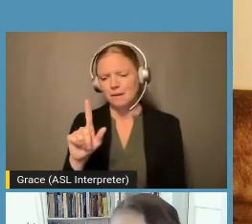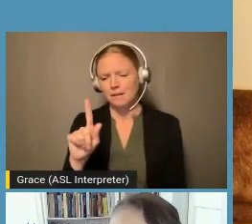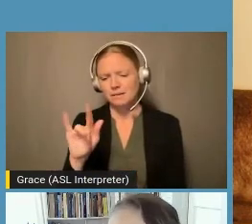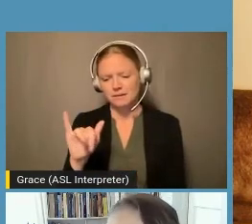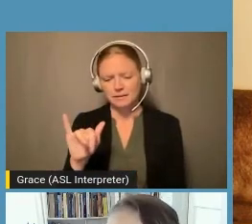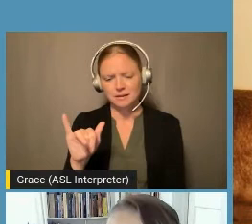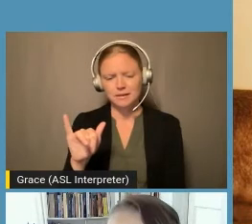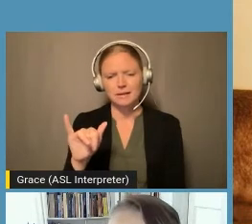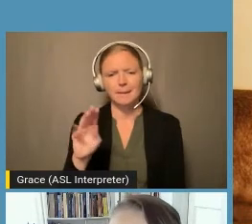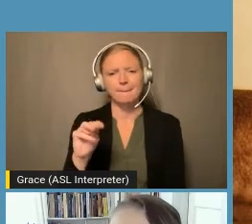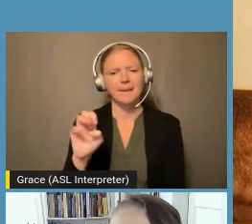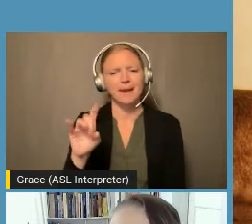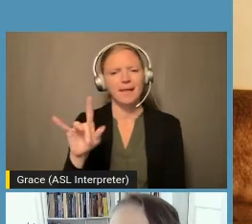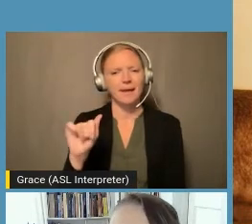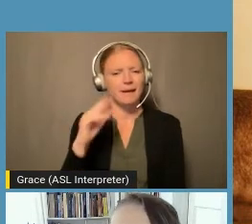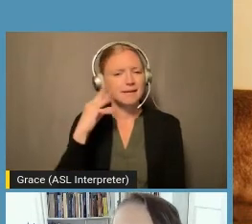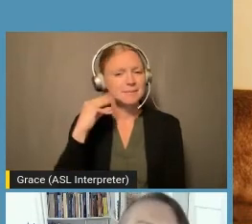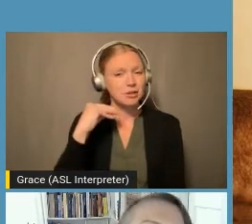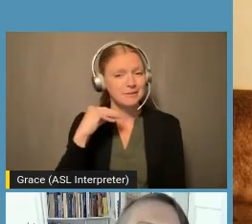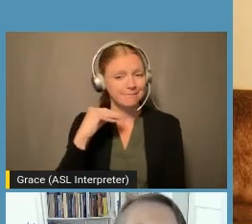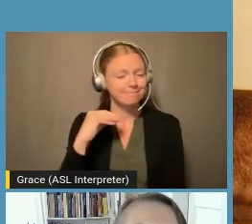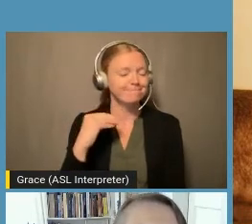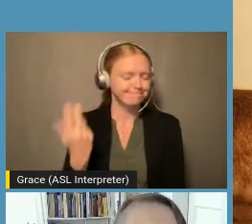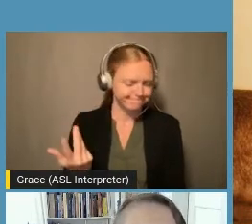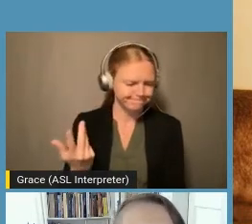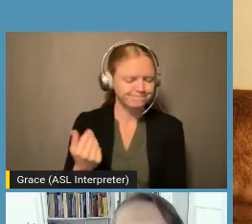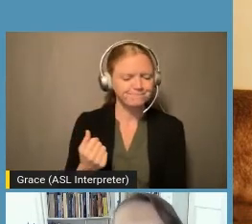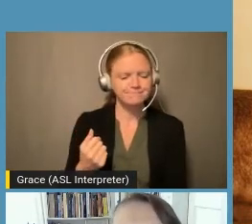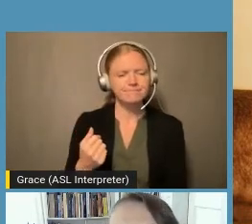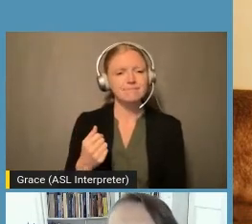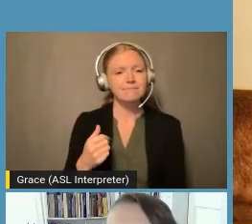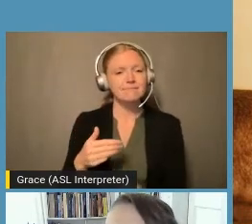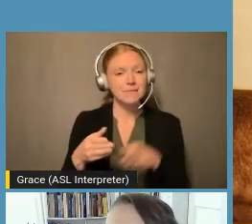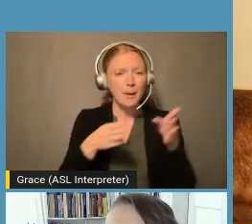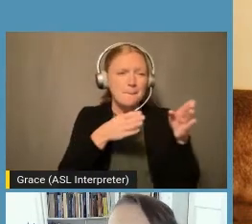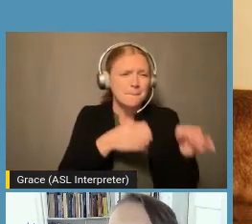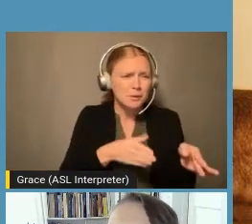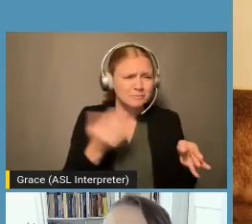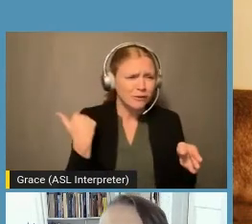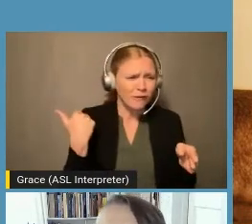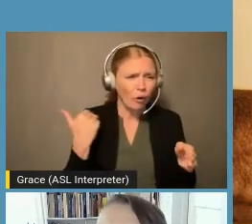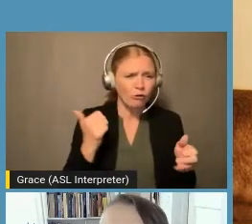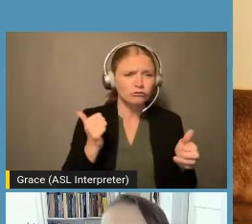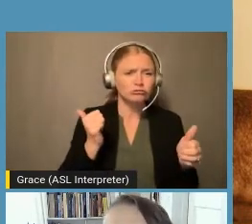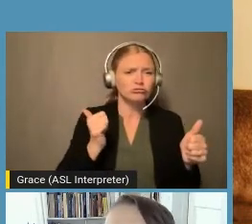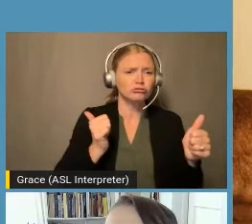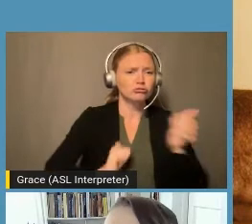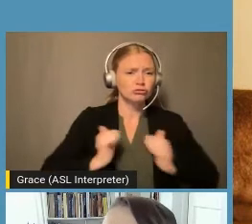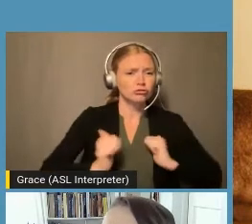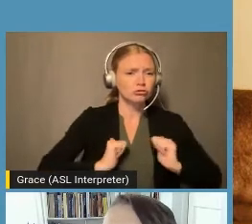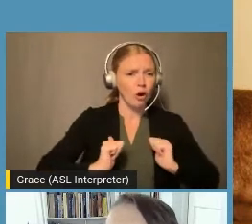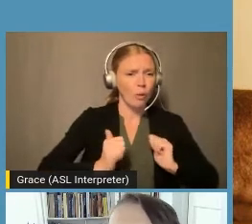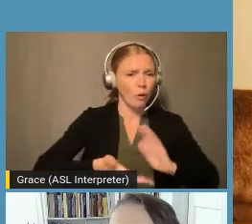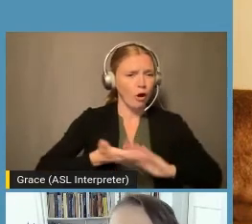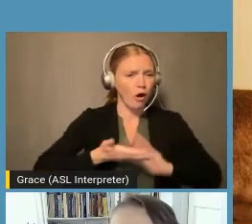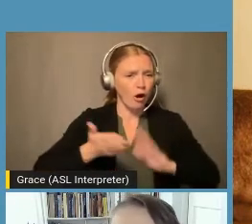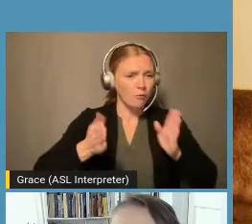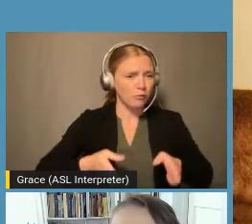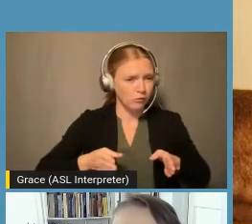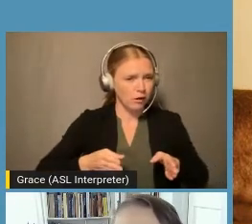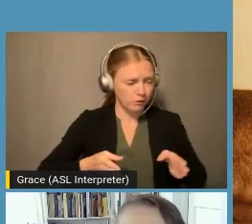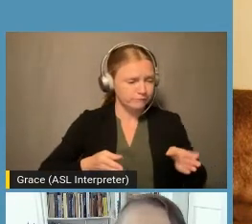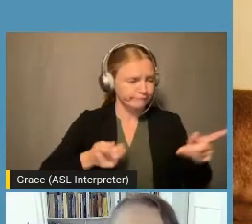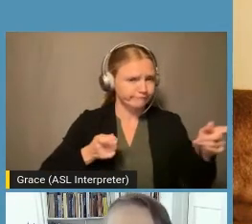experience, and somebody who had been like a show operator was really excited about